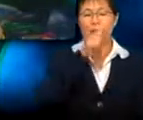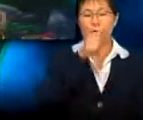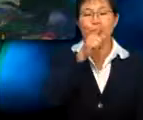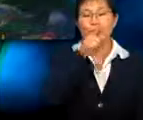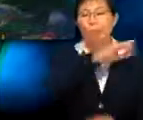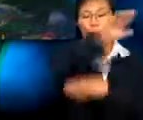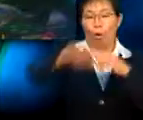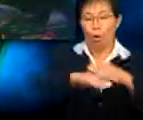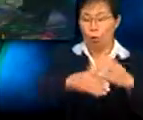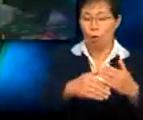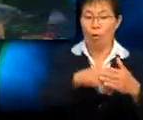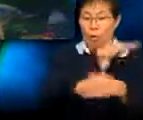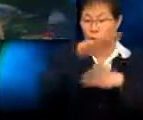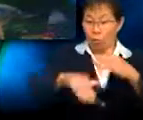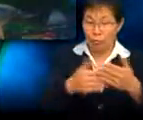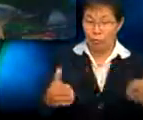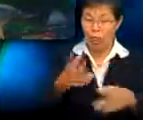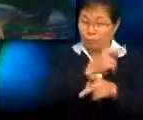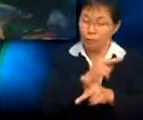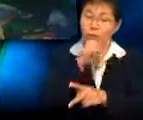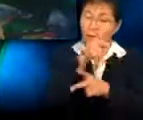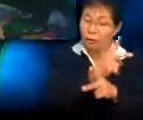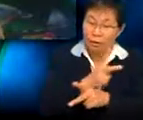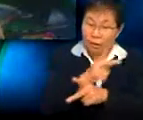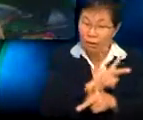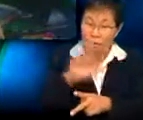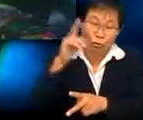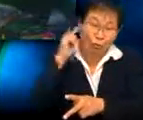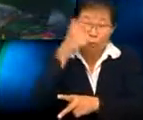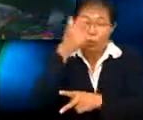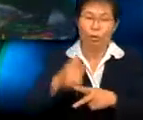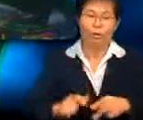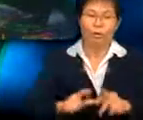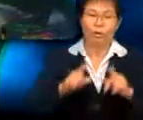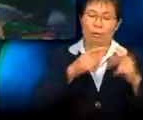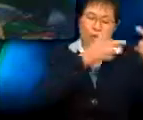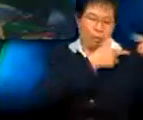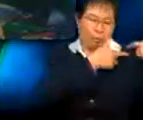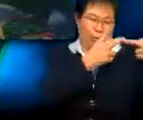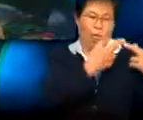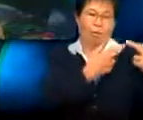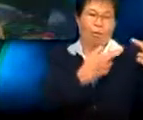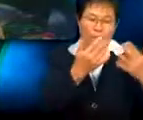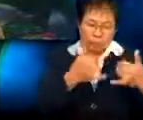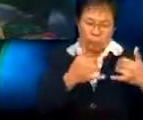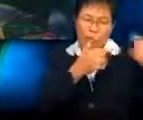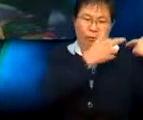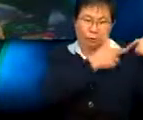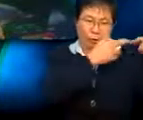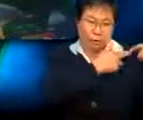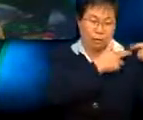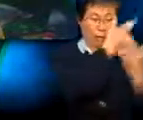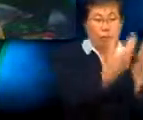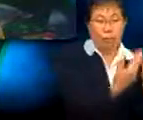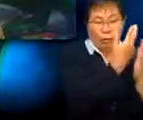I'm sure all of you really take care of your ears because they play such an important role in your